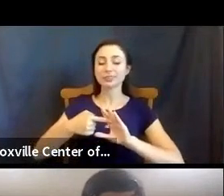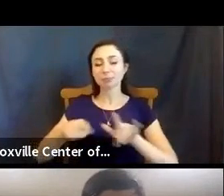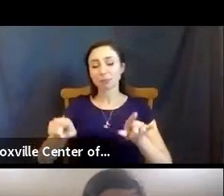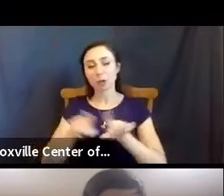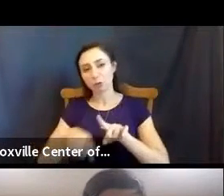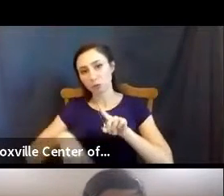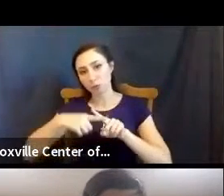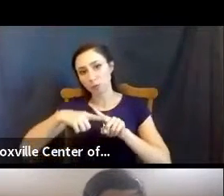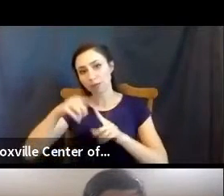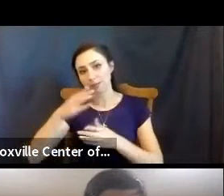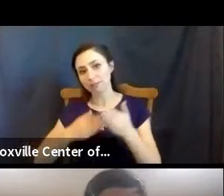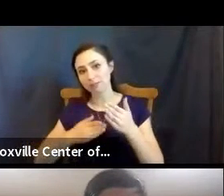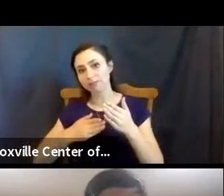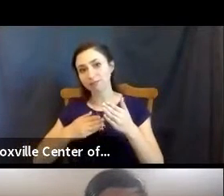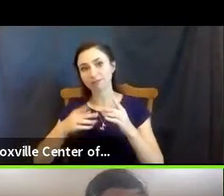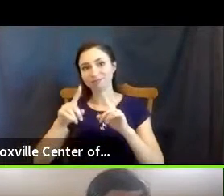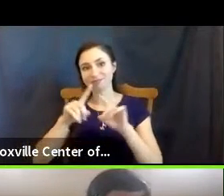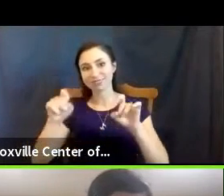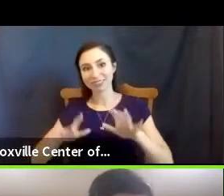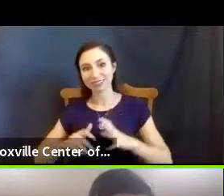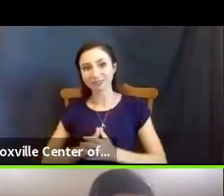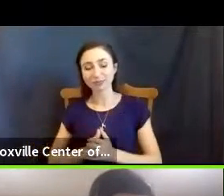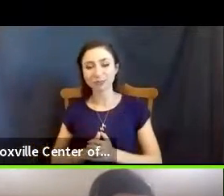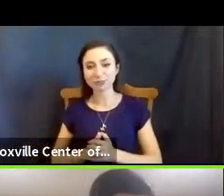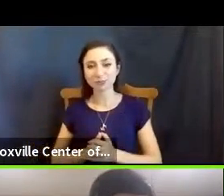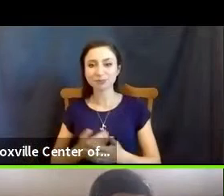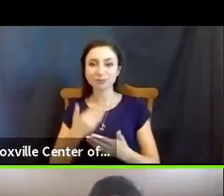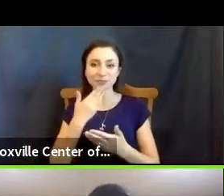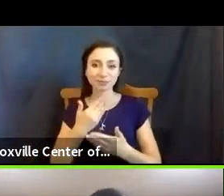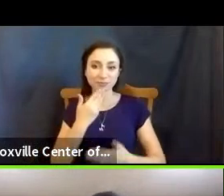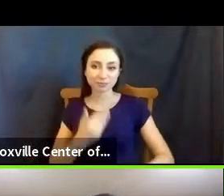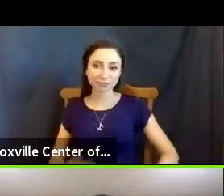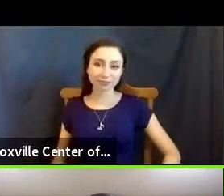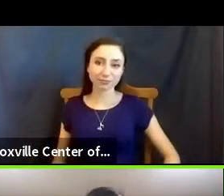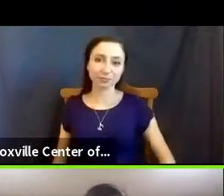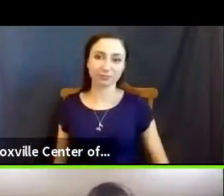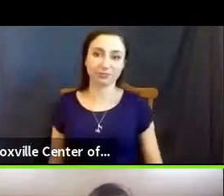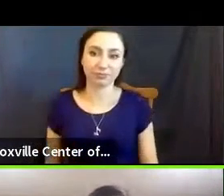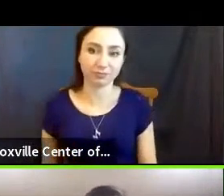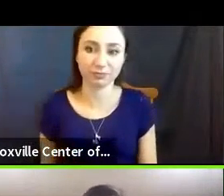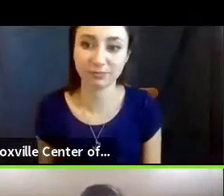test. Thank you. Mm-hmm.